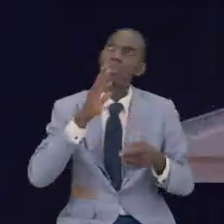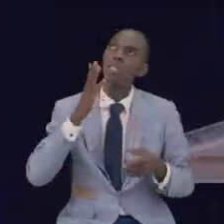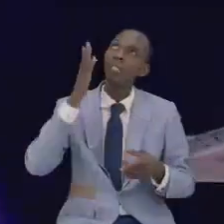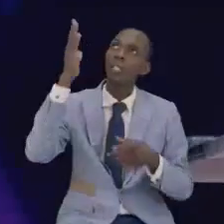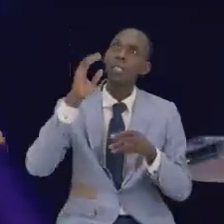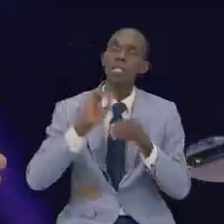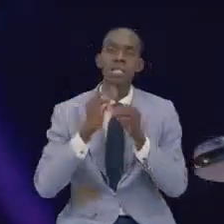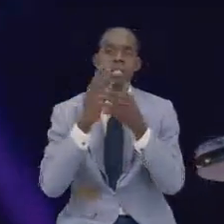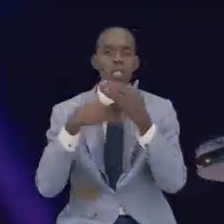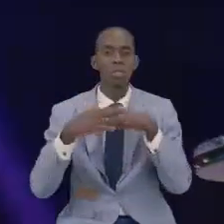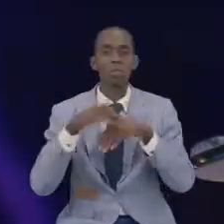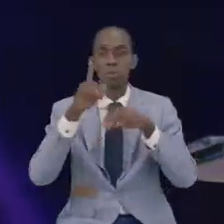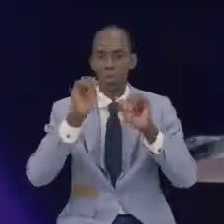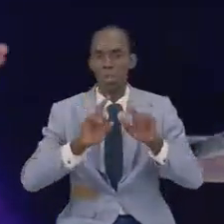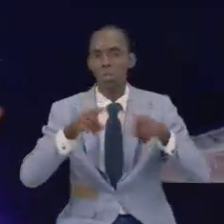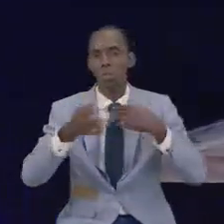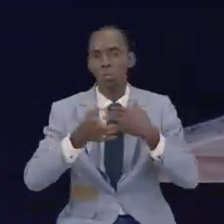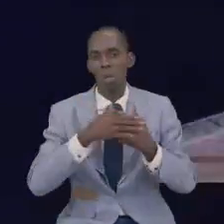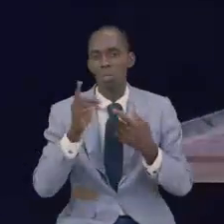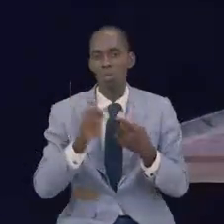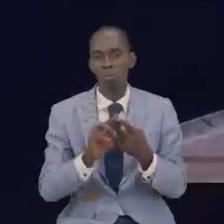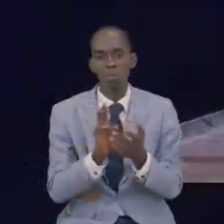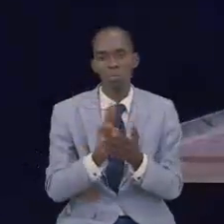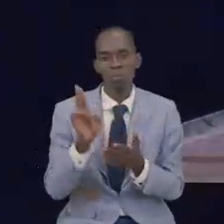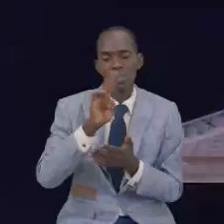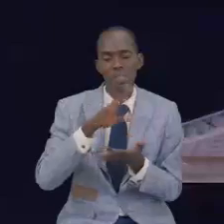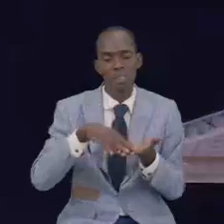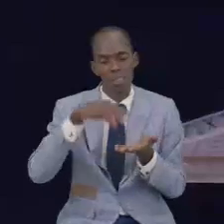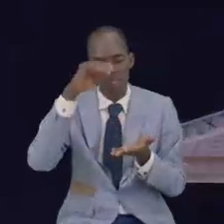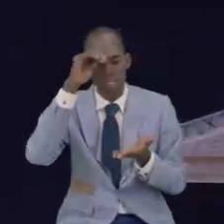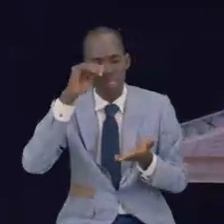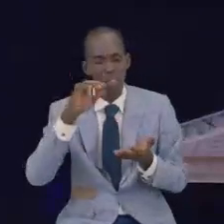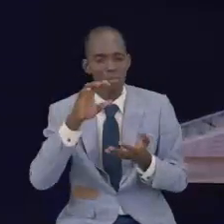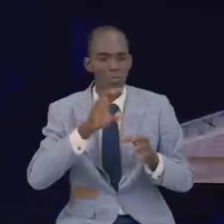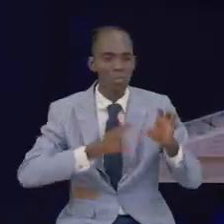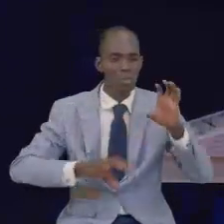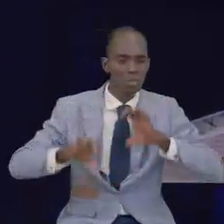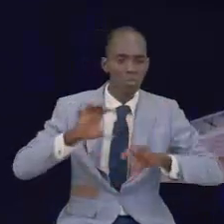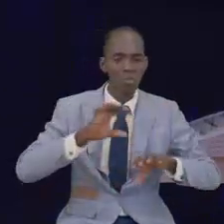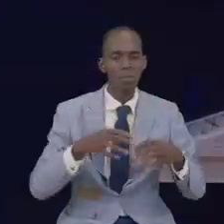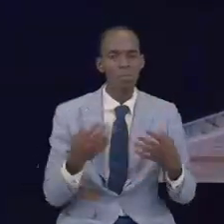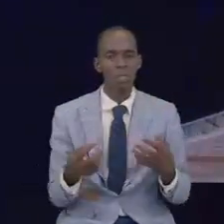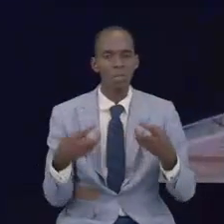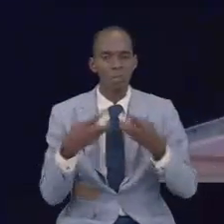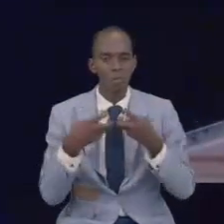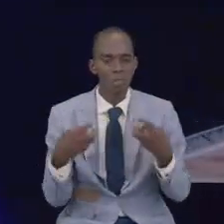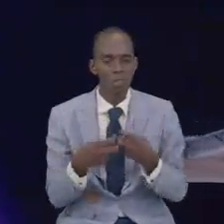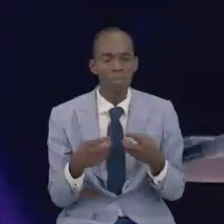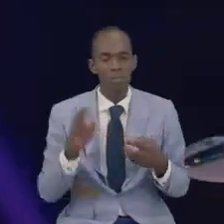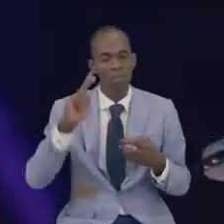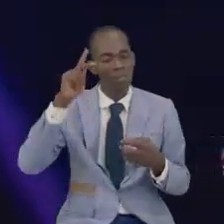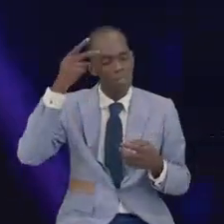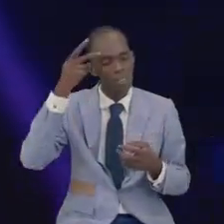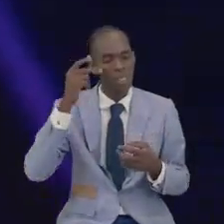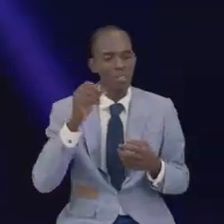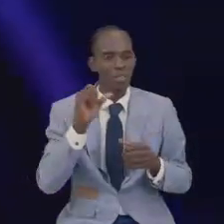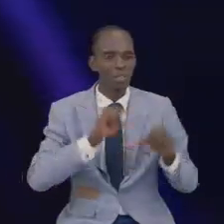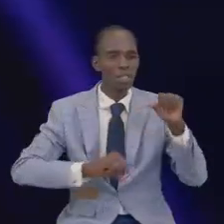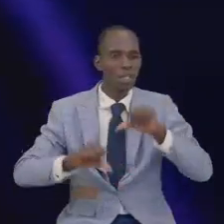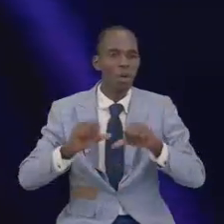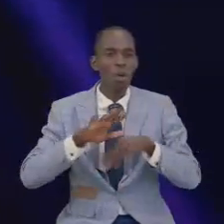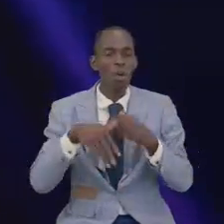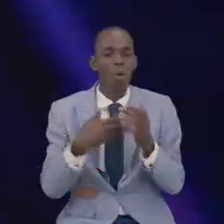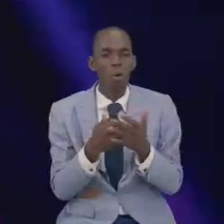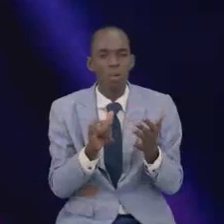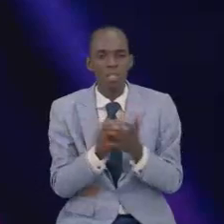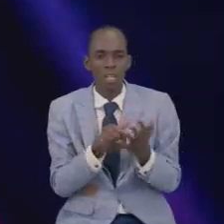to university and study chemistry and physics and history and political science. All those things cannot change your life. But